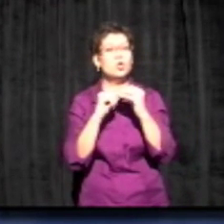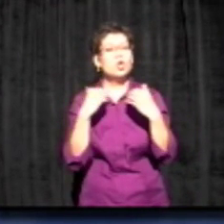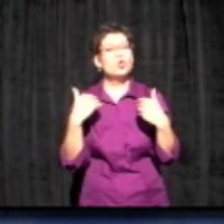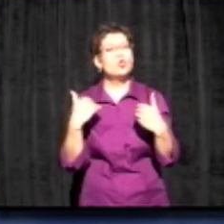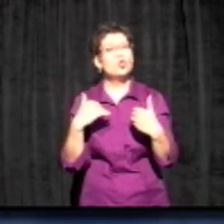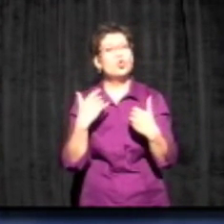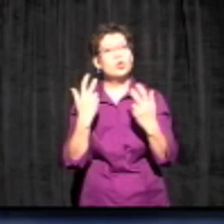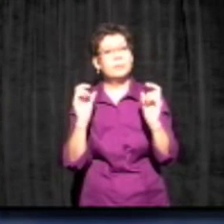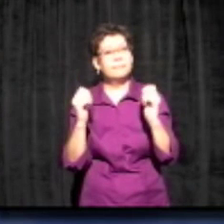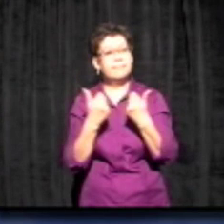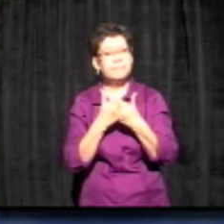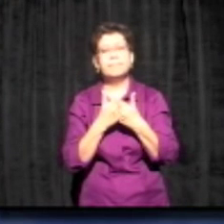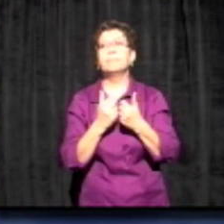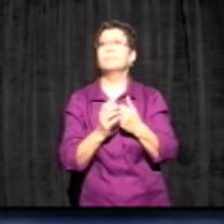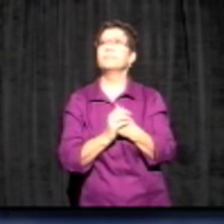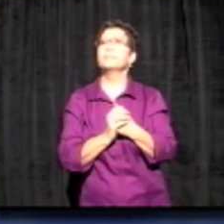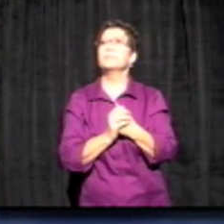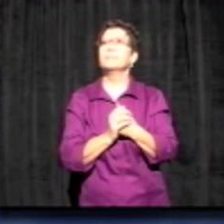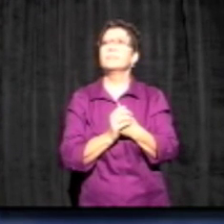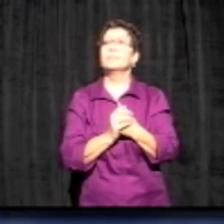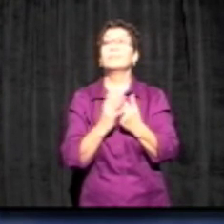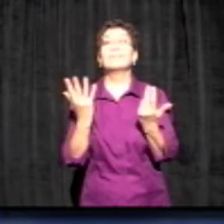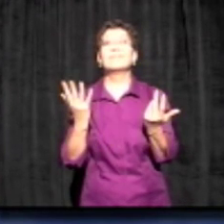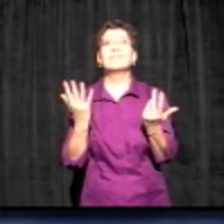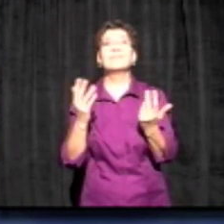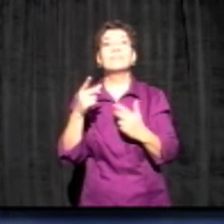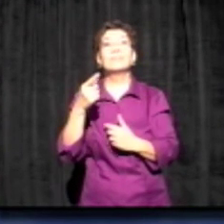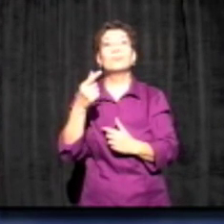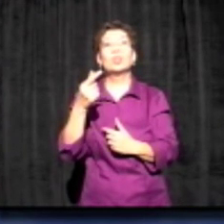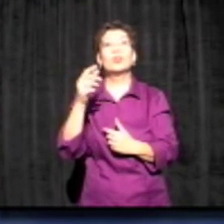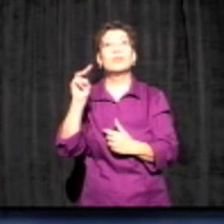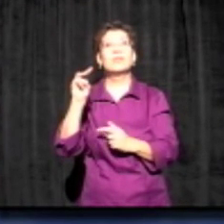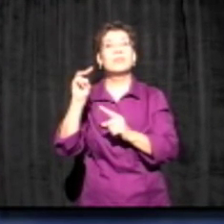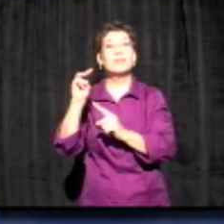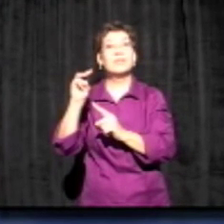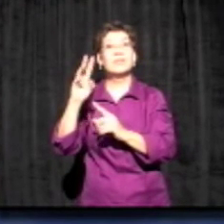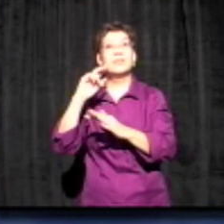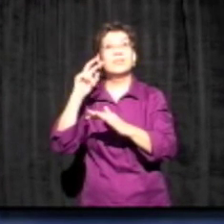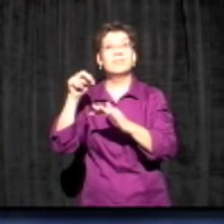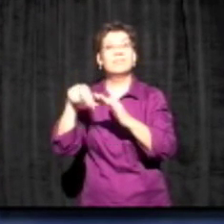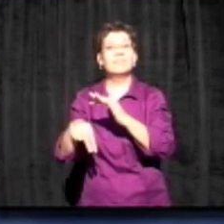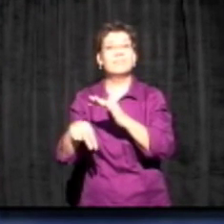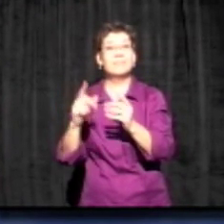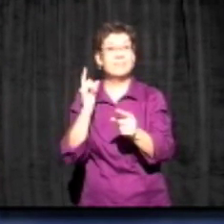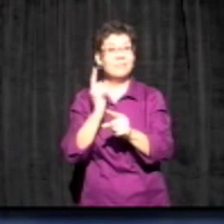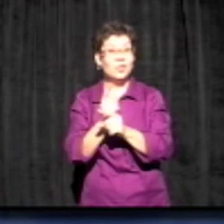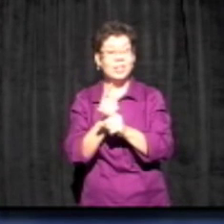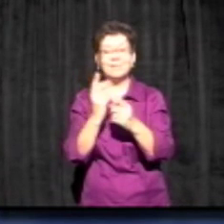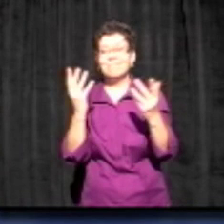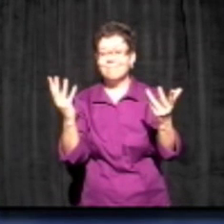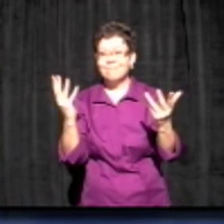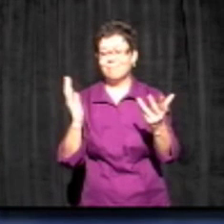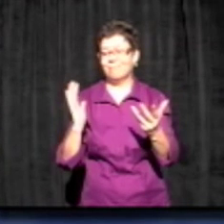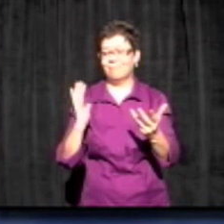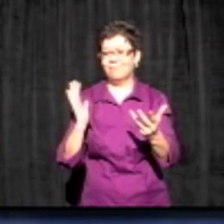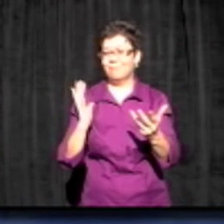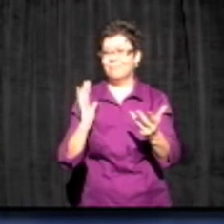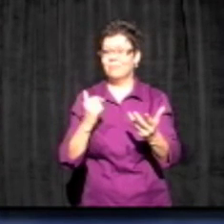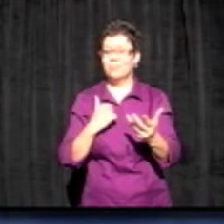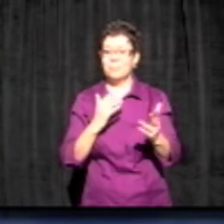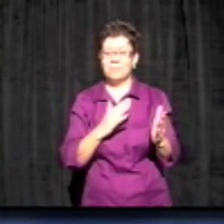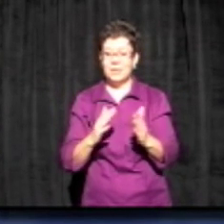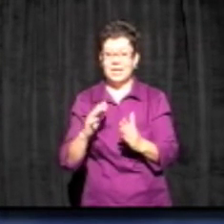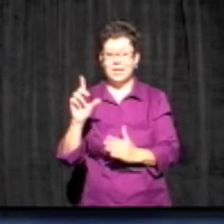face, the bankruptcy of General Motors and the bailout. Our original powertrain was a